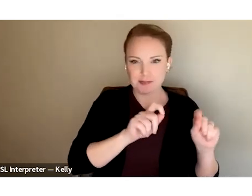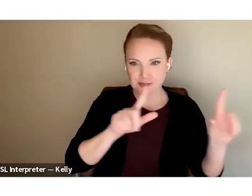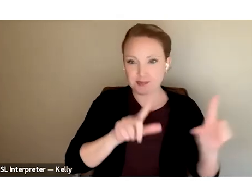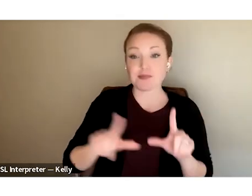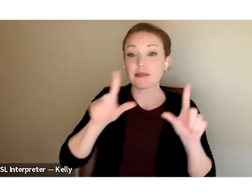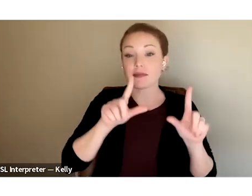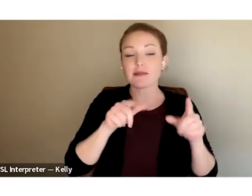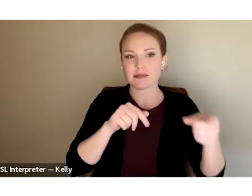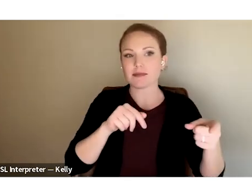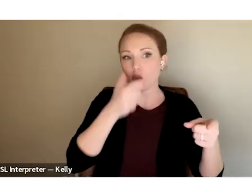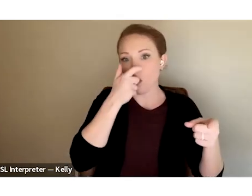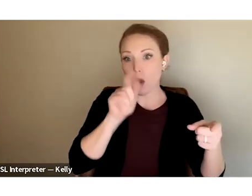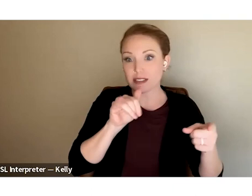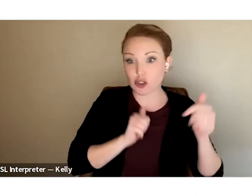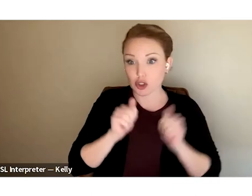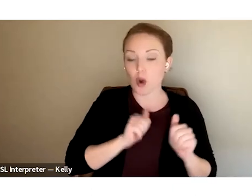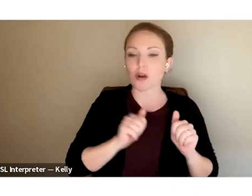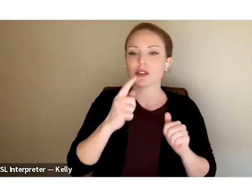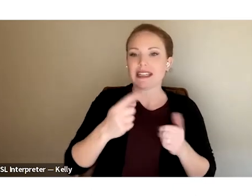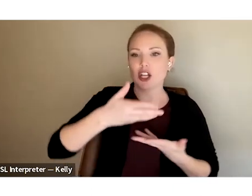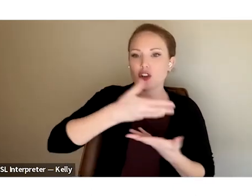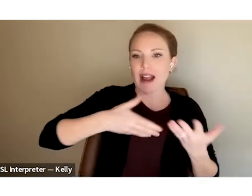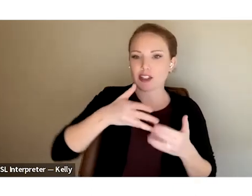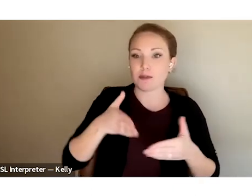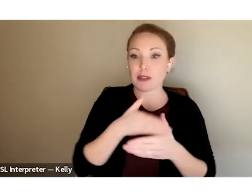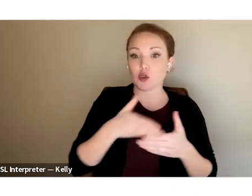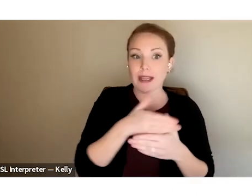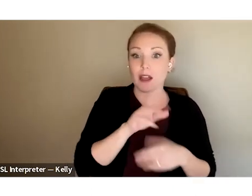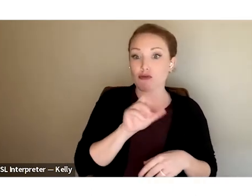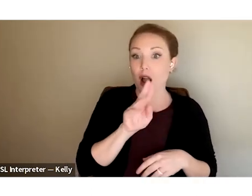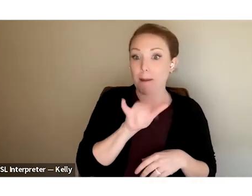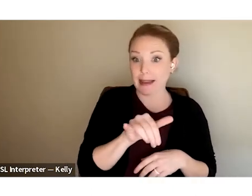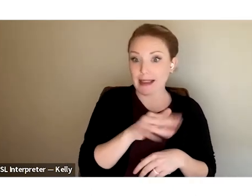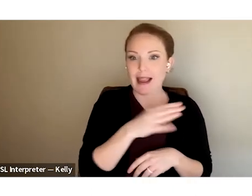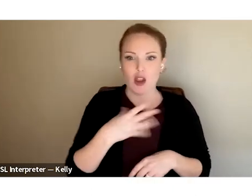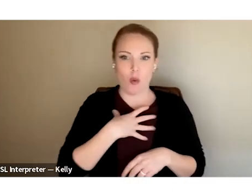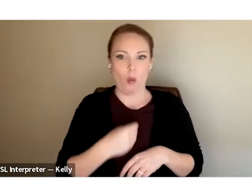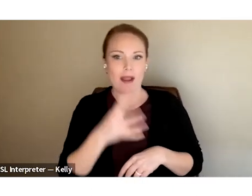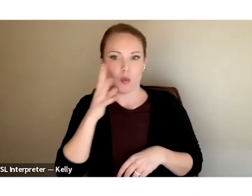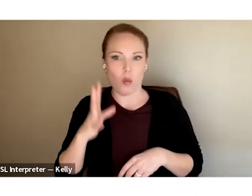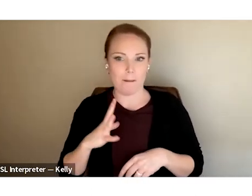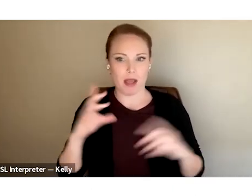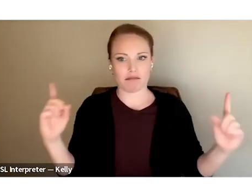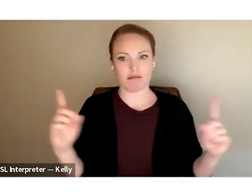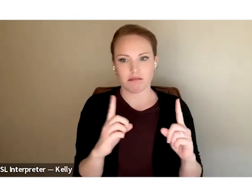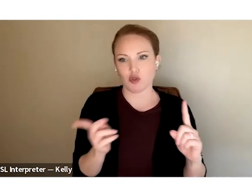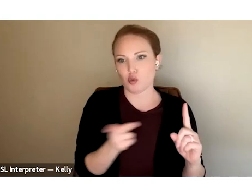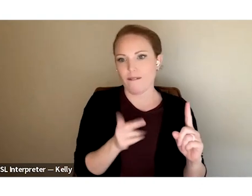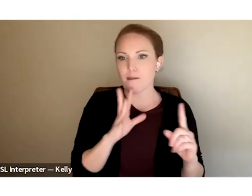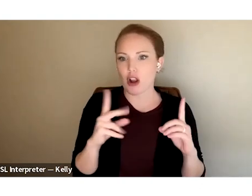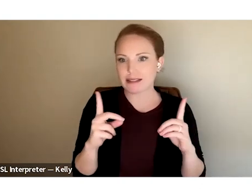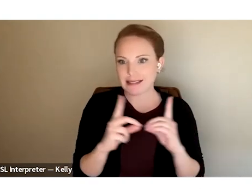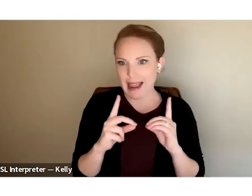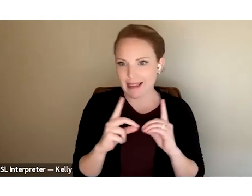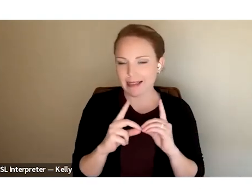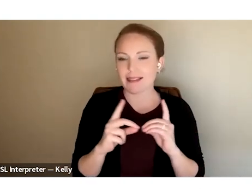a interaction between the Rami character and a white woman he's dating. And so all these alarm bells were